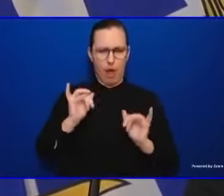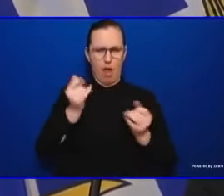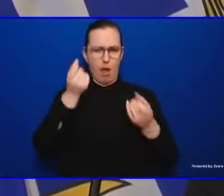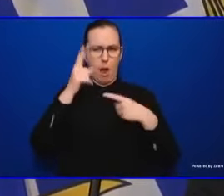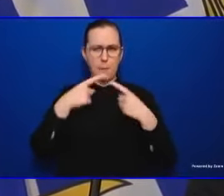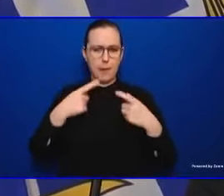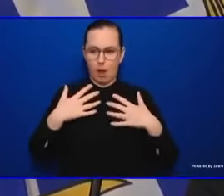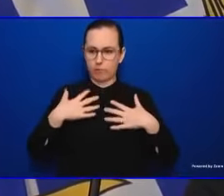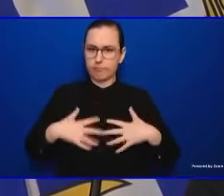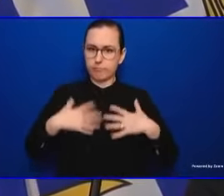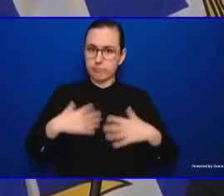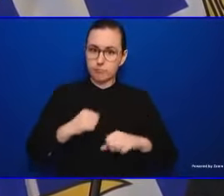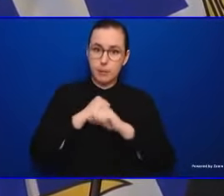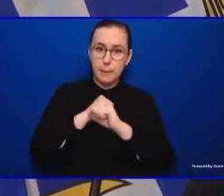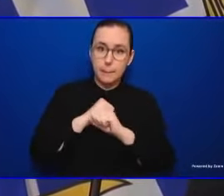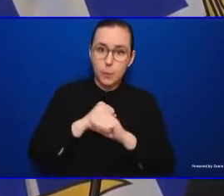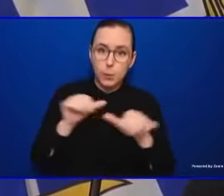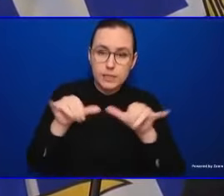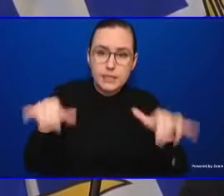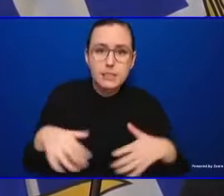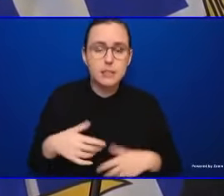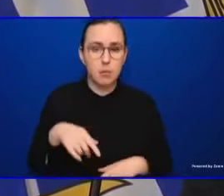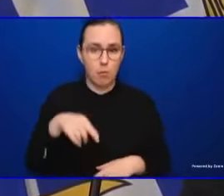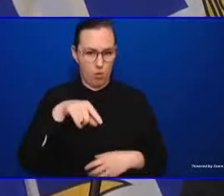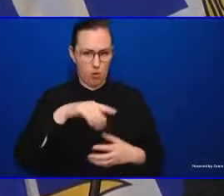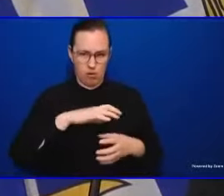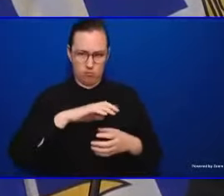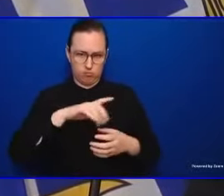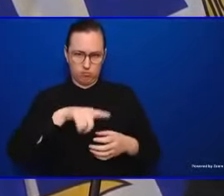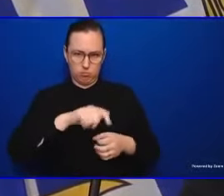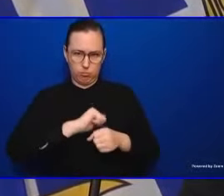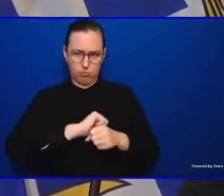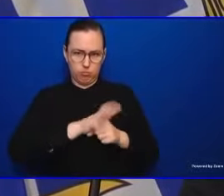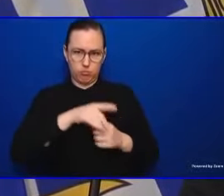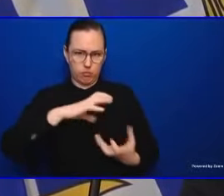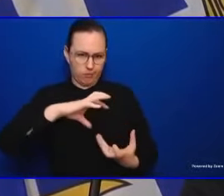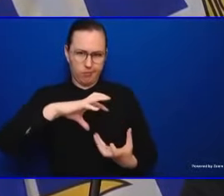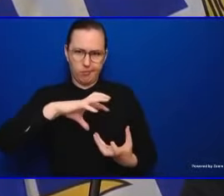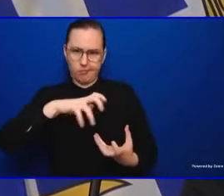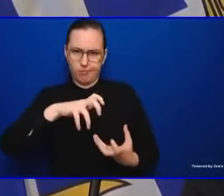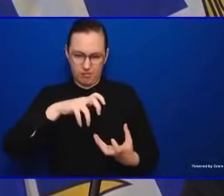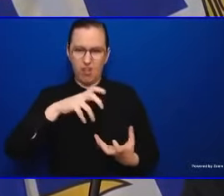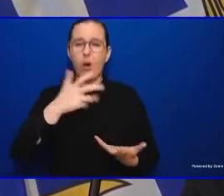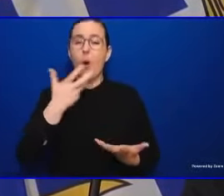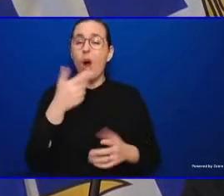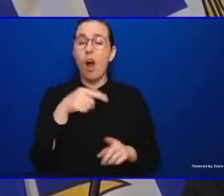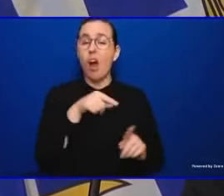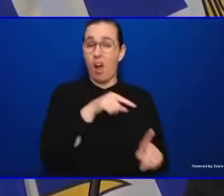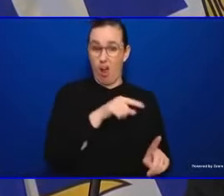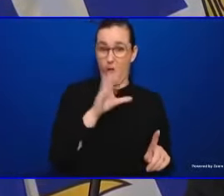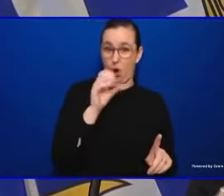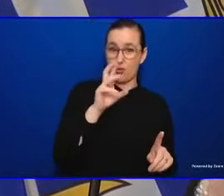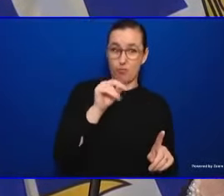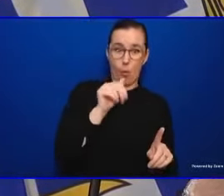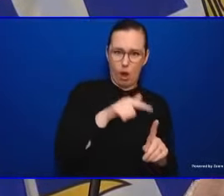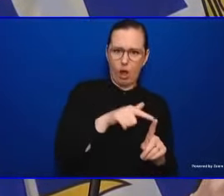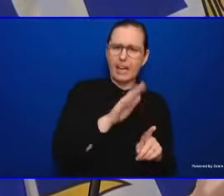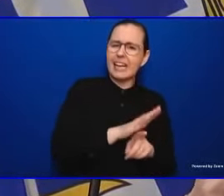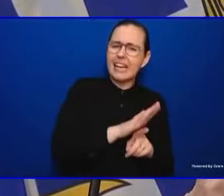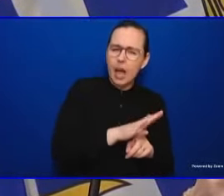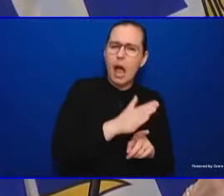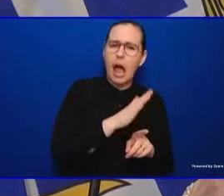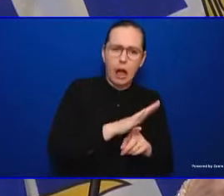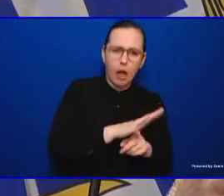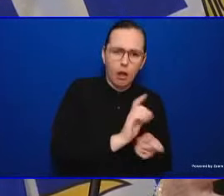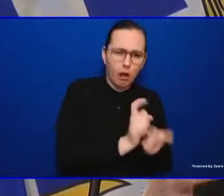necessity imperfect. And in that context, that is where we are moving ahead now with how we're going to